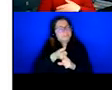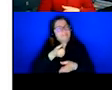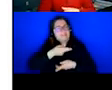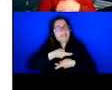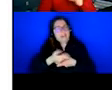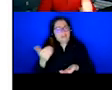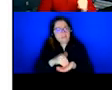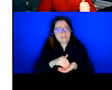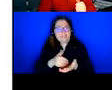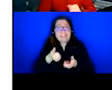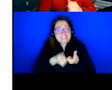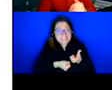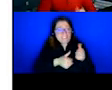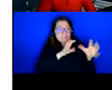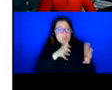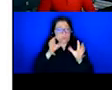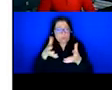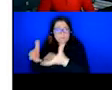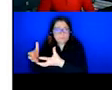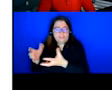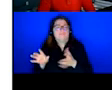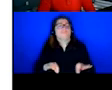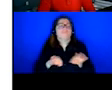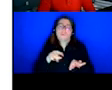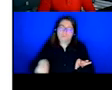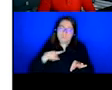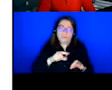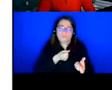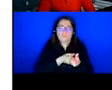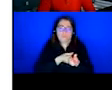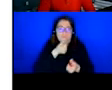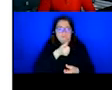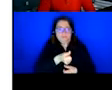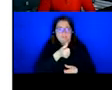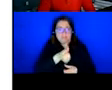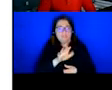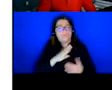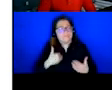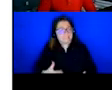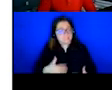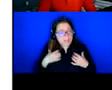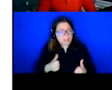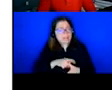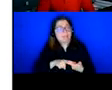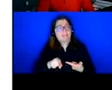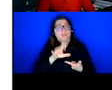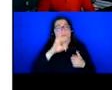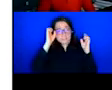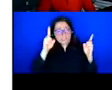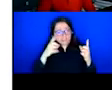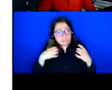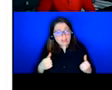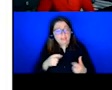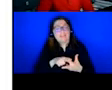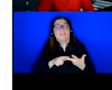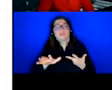one of the domains, you have something that's supporting yourself. So how are you taking care of your physical health? How are you growing your education? How are you